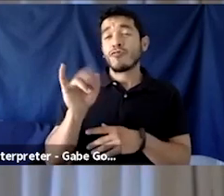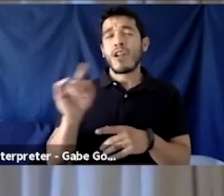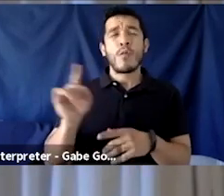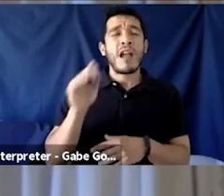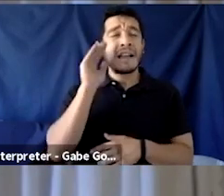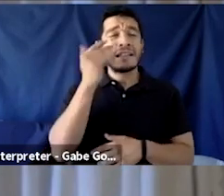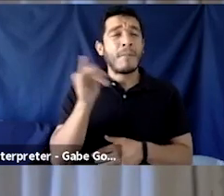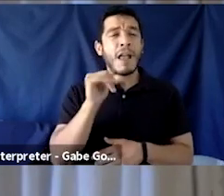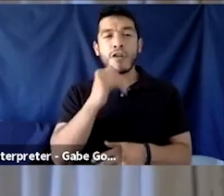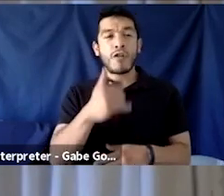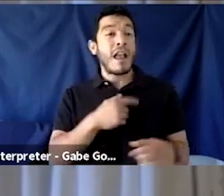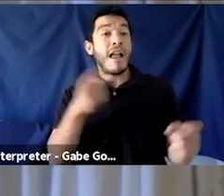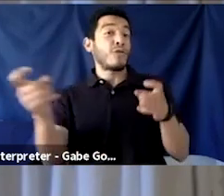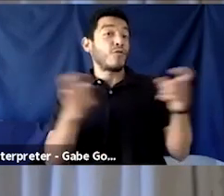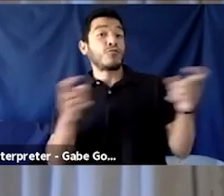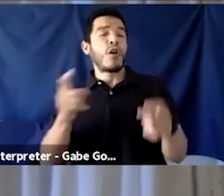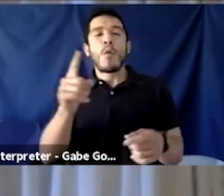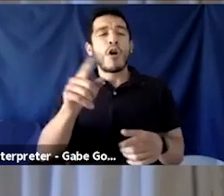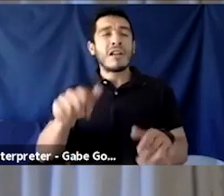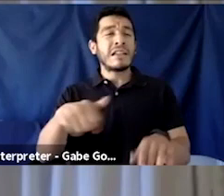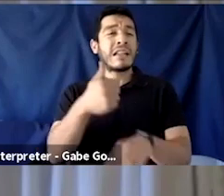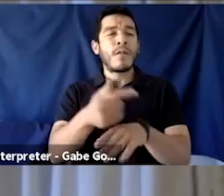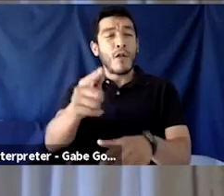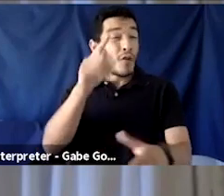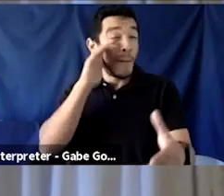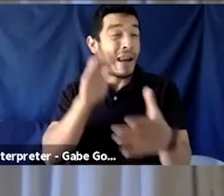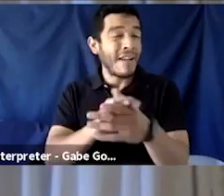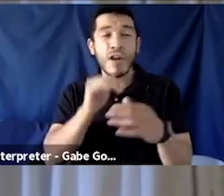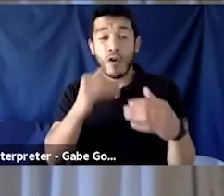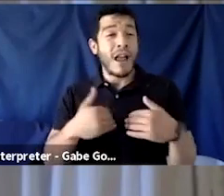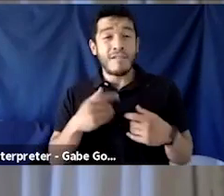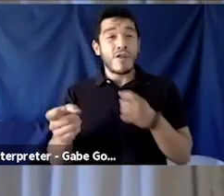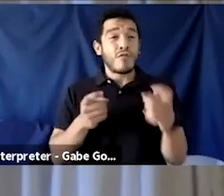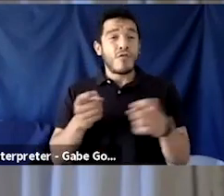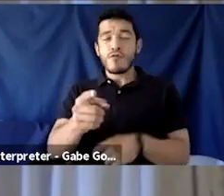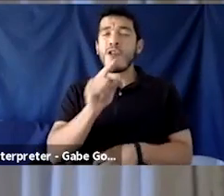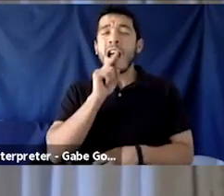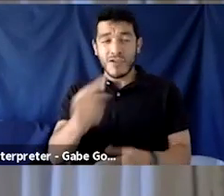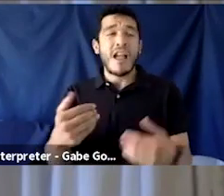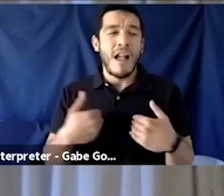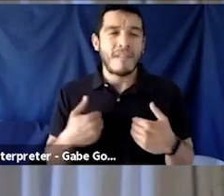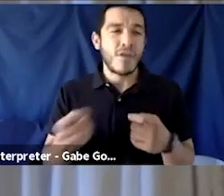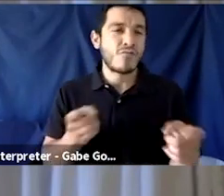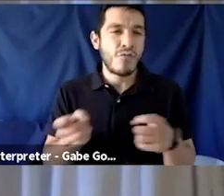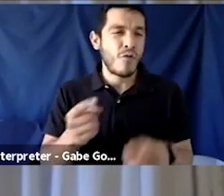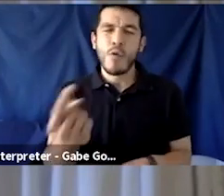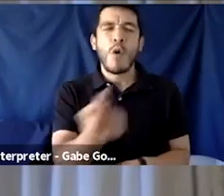where it's set up for you to believe that you have very little control, you actually do. You always have the power of the